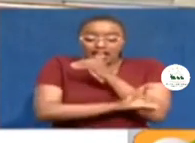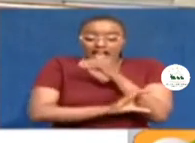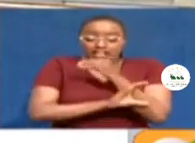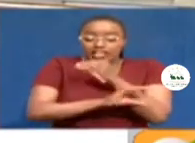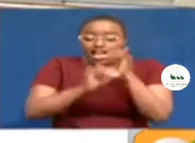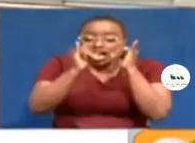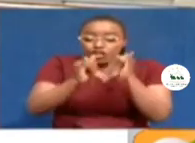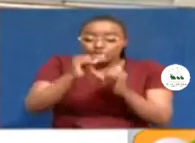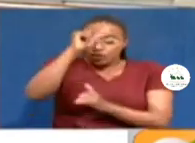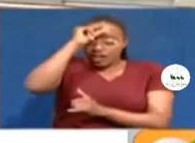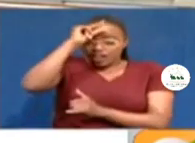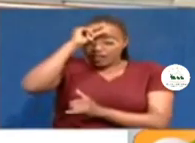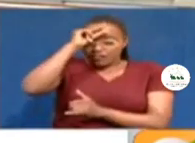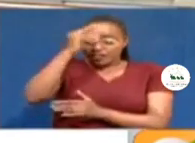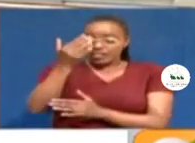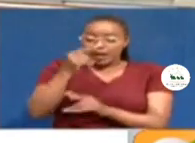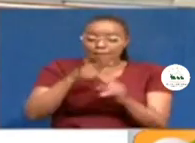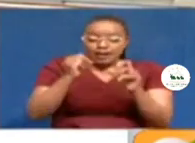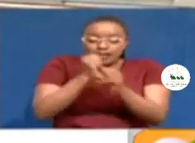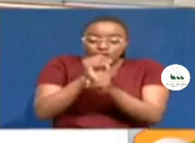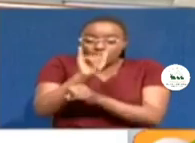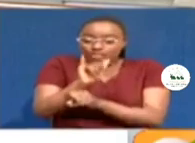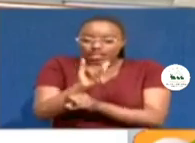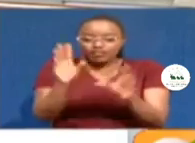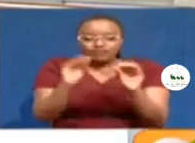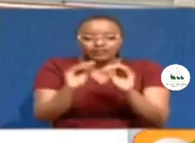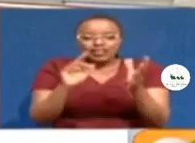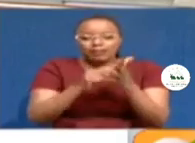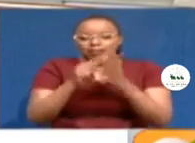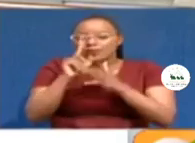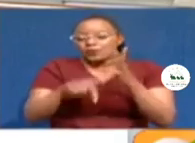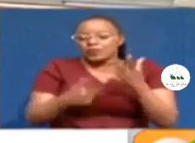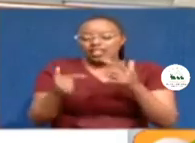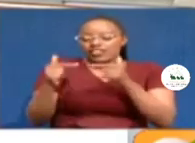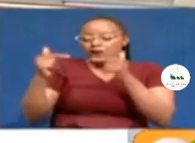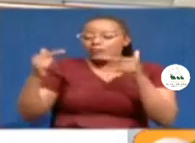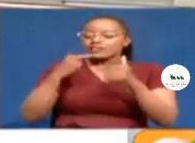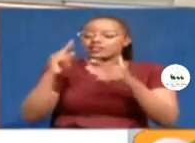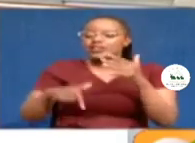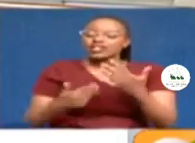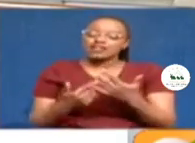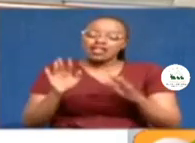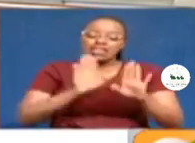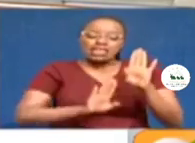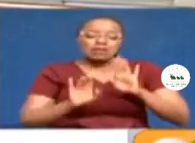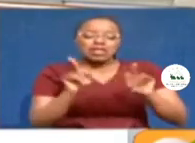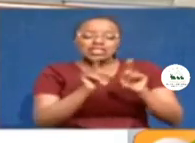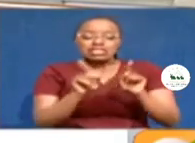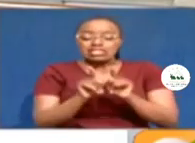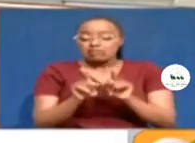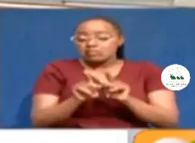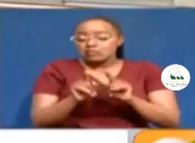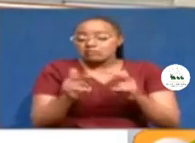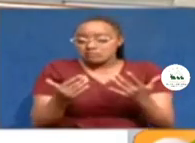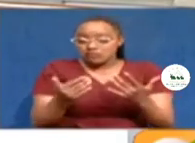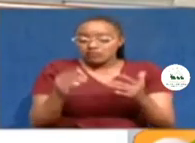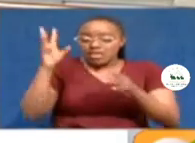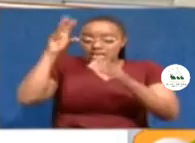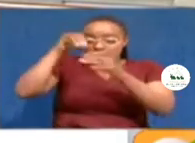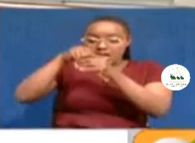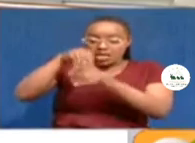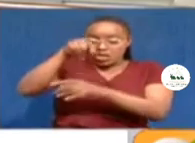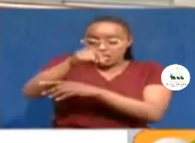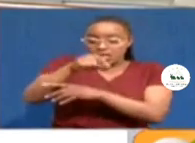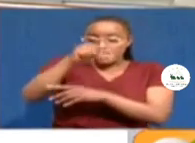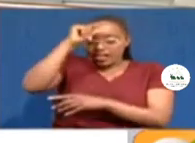new government. But they are not doing that. Instead, you see them behaving as if they are also